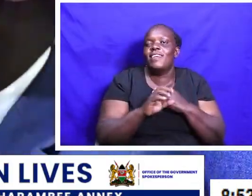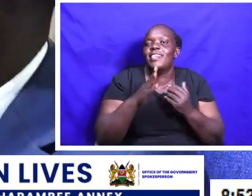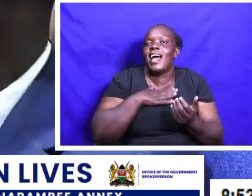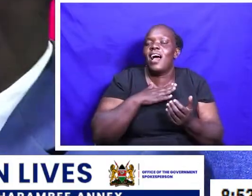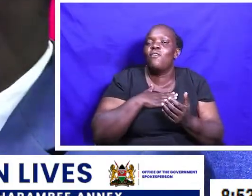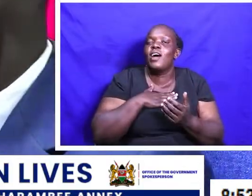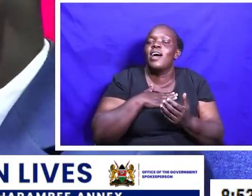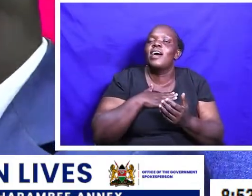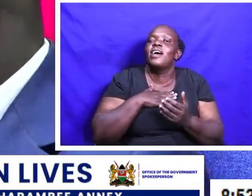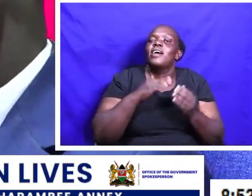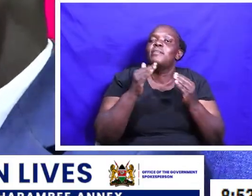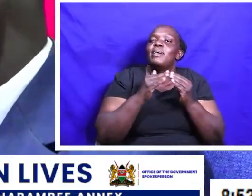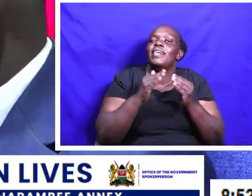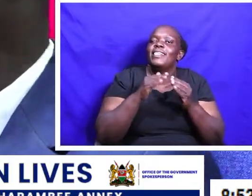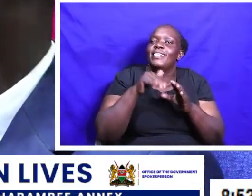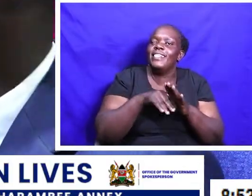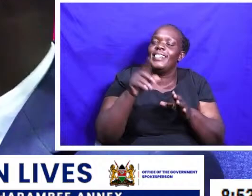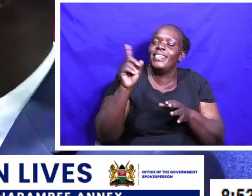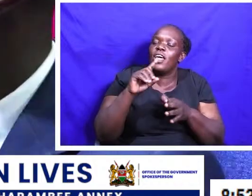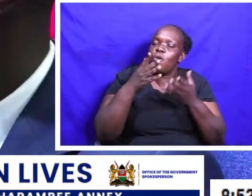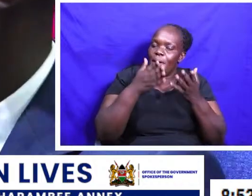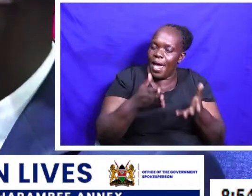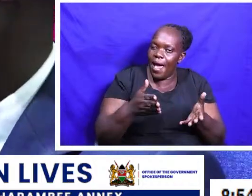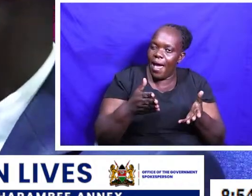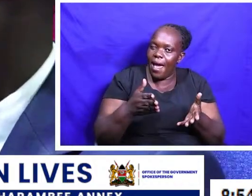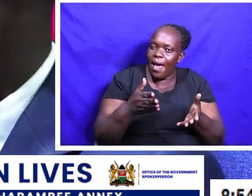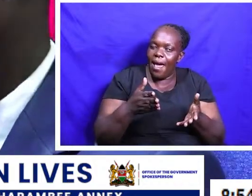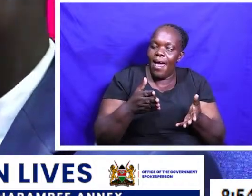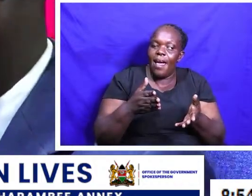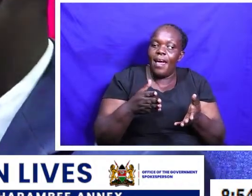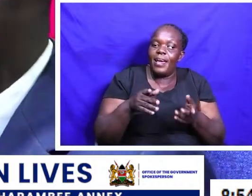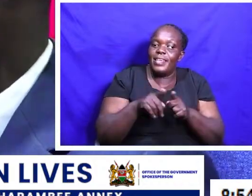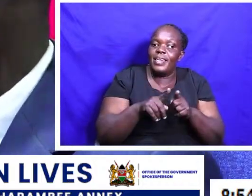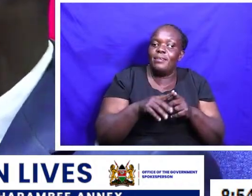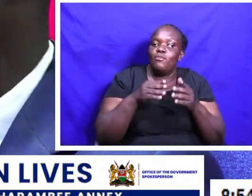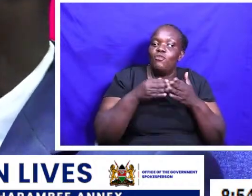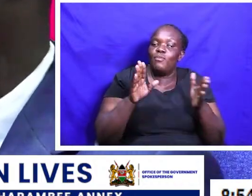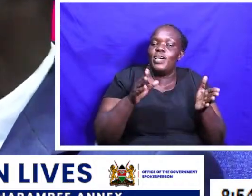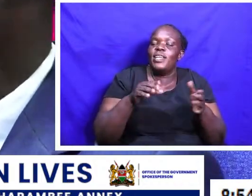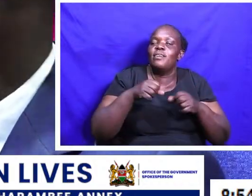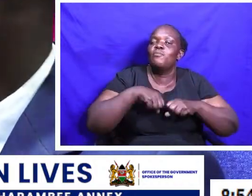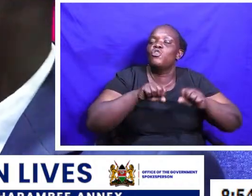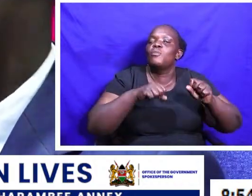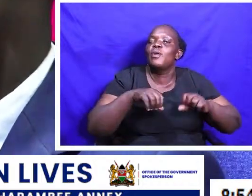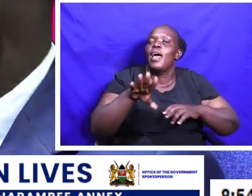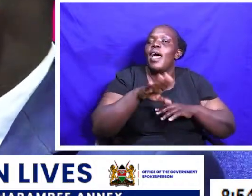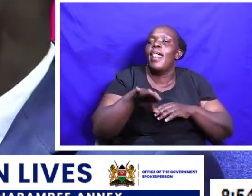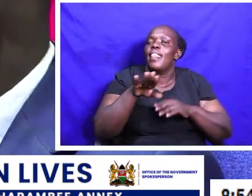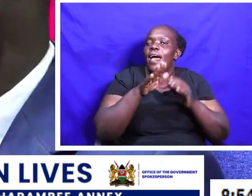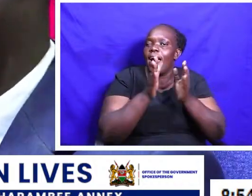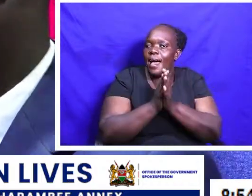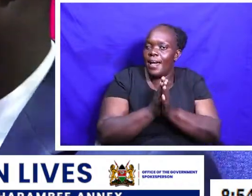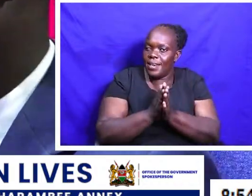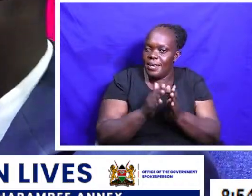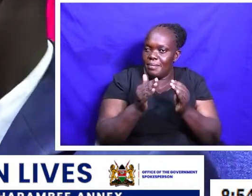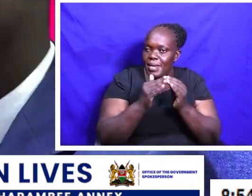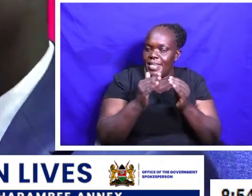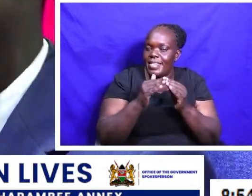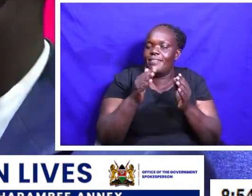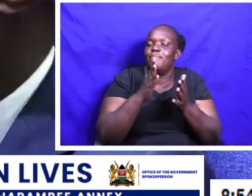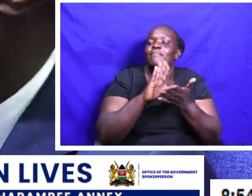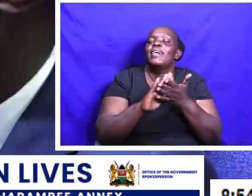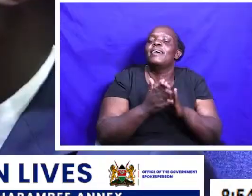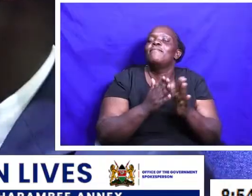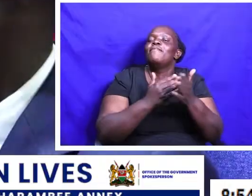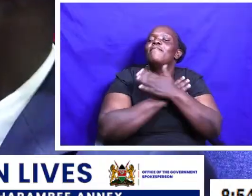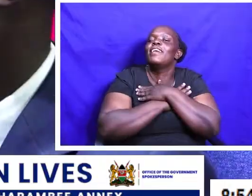wetu? Yeah, advisor, we met in Nairobi here when I had already opened the office of Boda Boda. And we met,